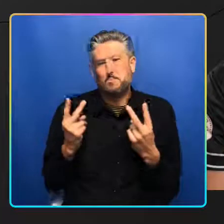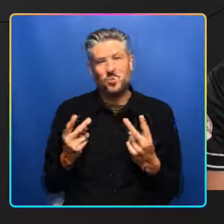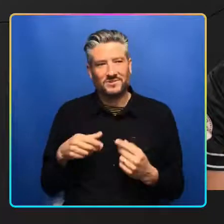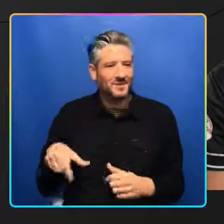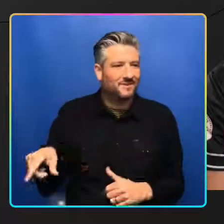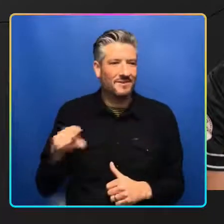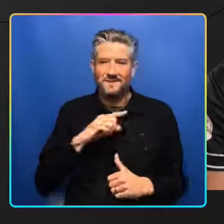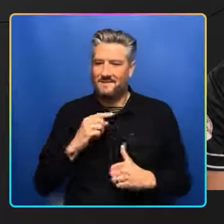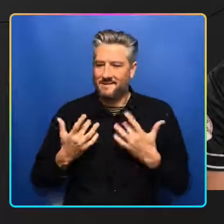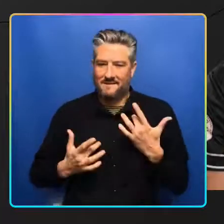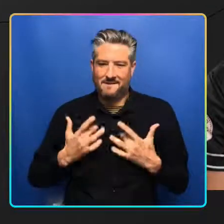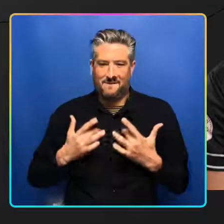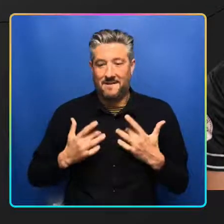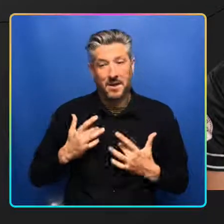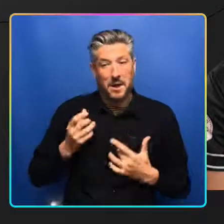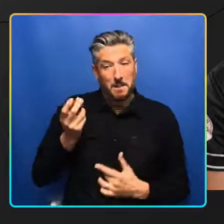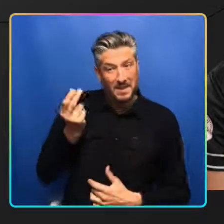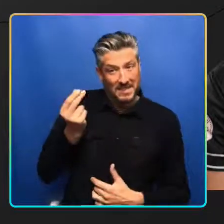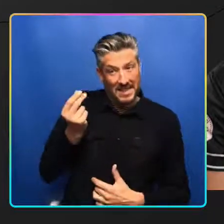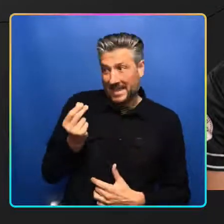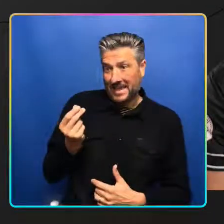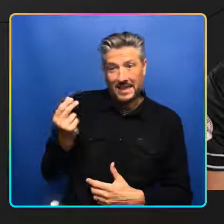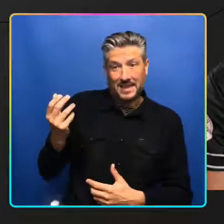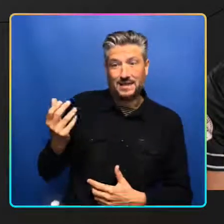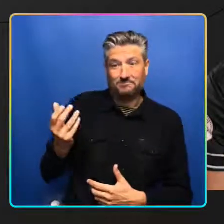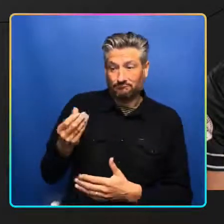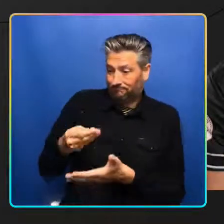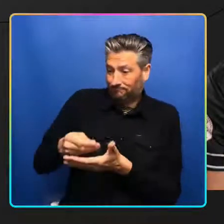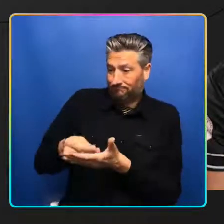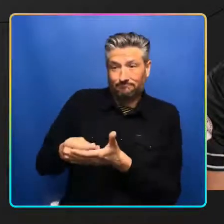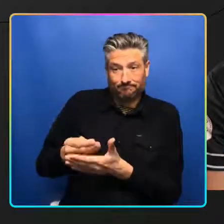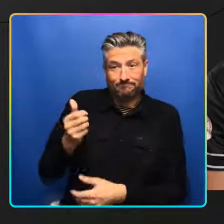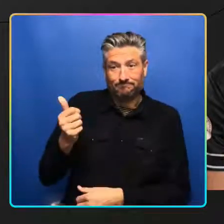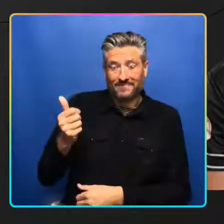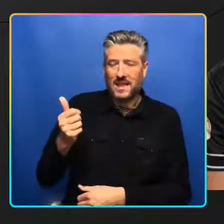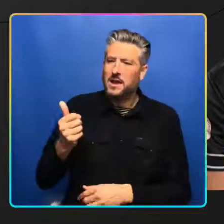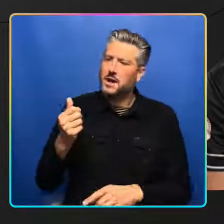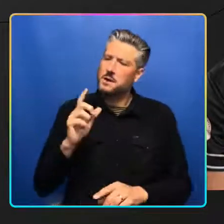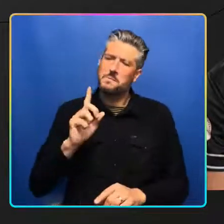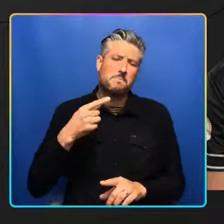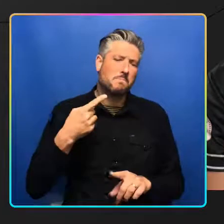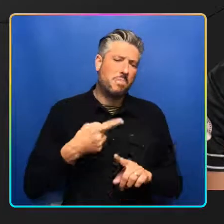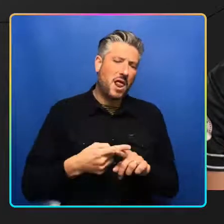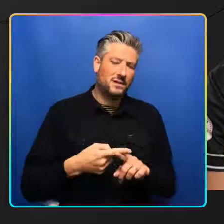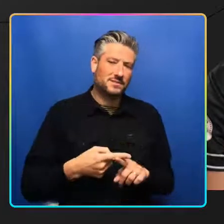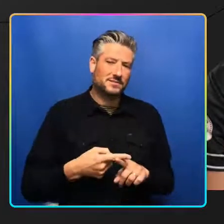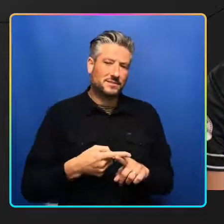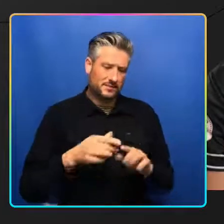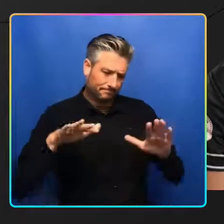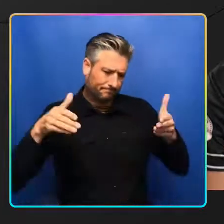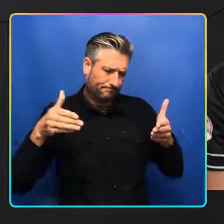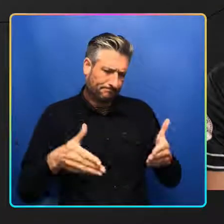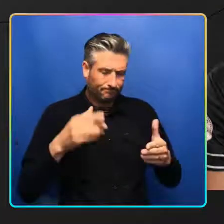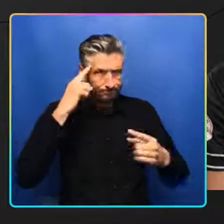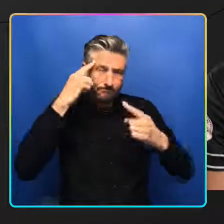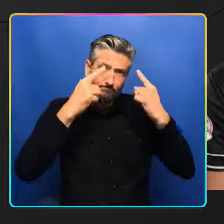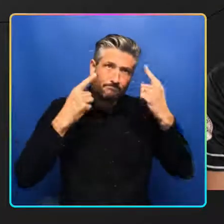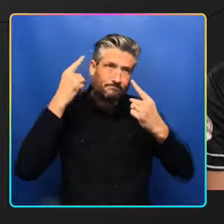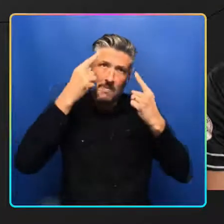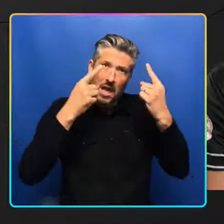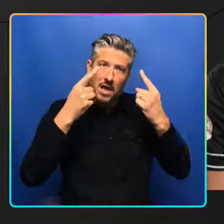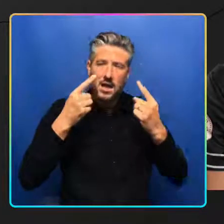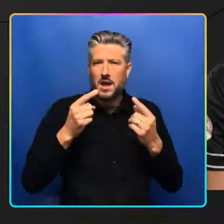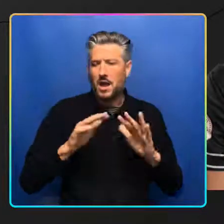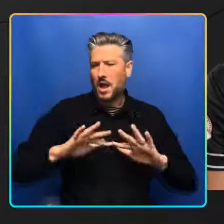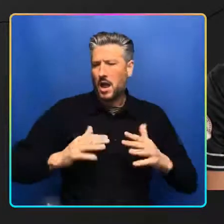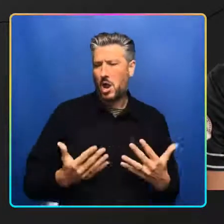to be sincere. But also you have to be excited about the effort that you have to put just to do a change. So in Inspiring Women